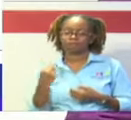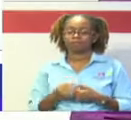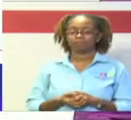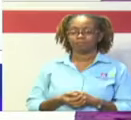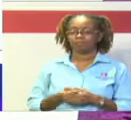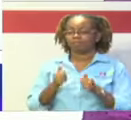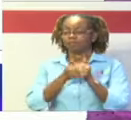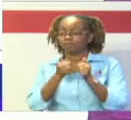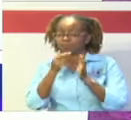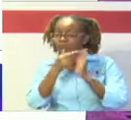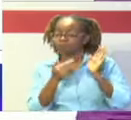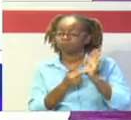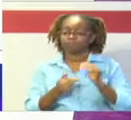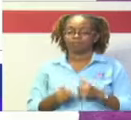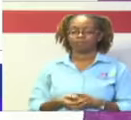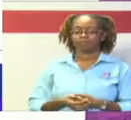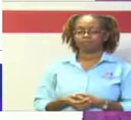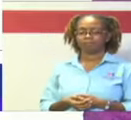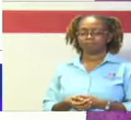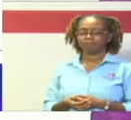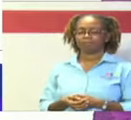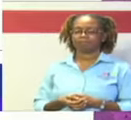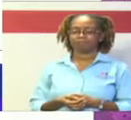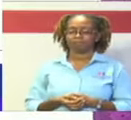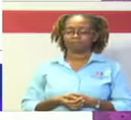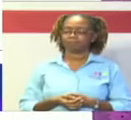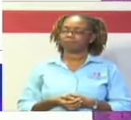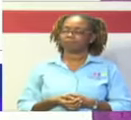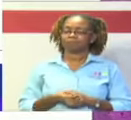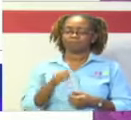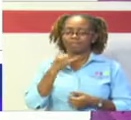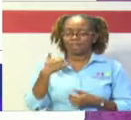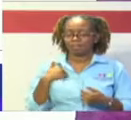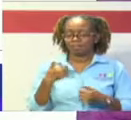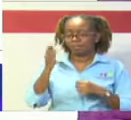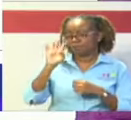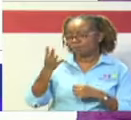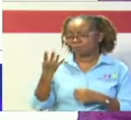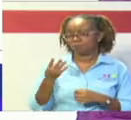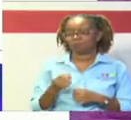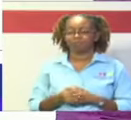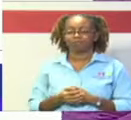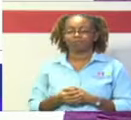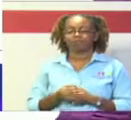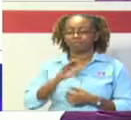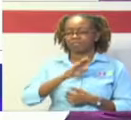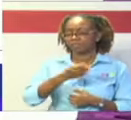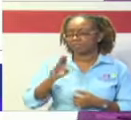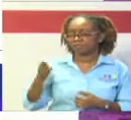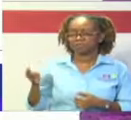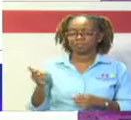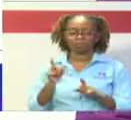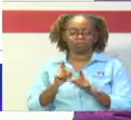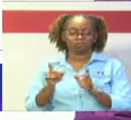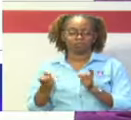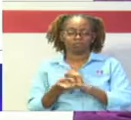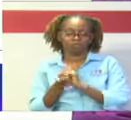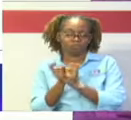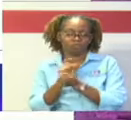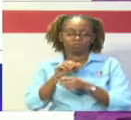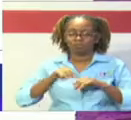So, as you said, there are four variants of concern, and they all have different, you know, characteristics, and some of them overlap.